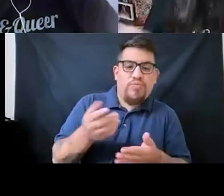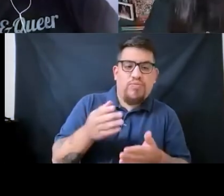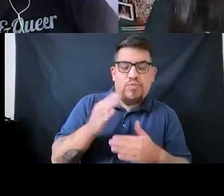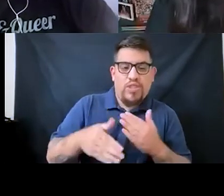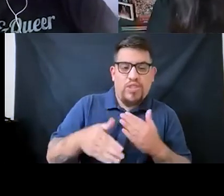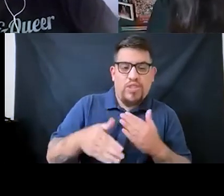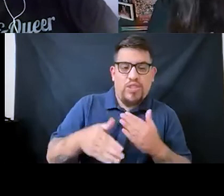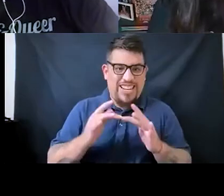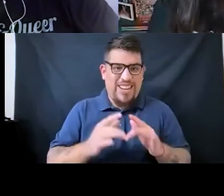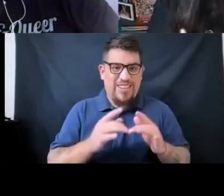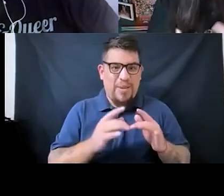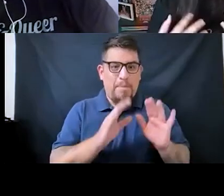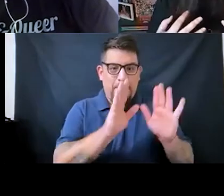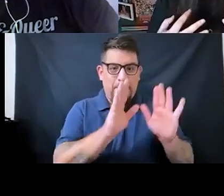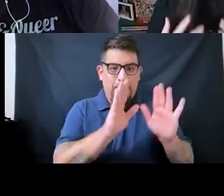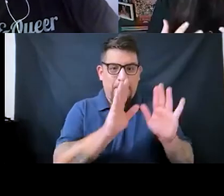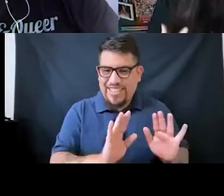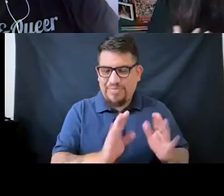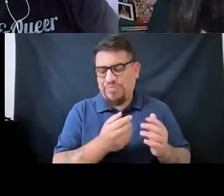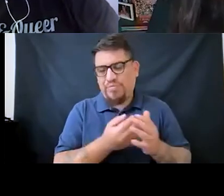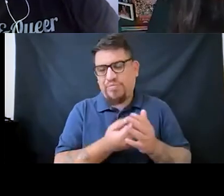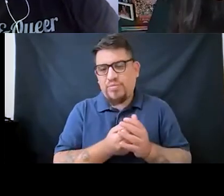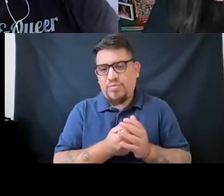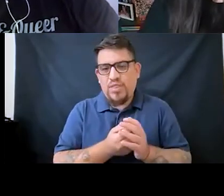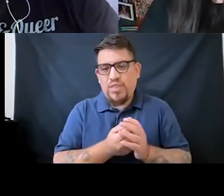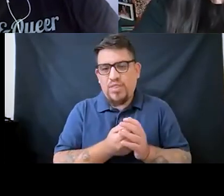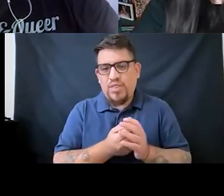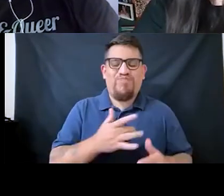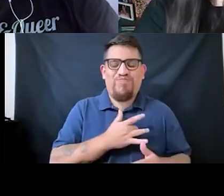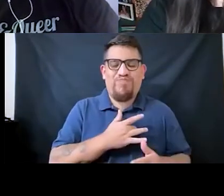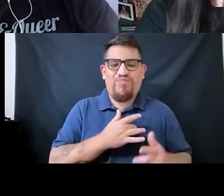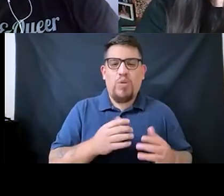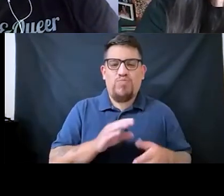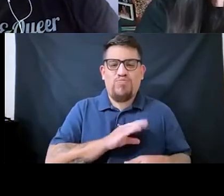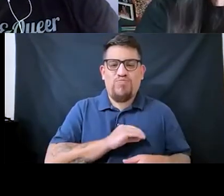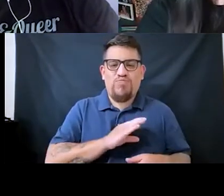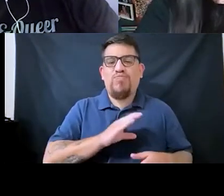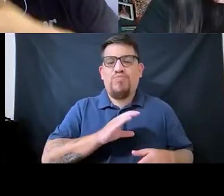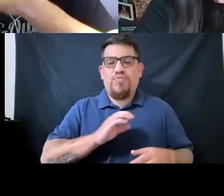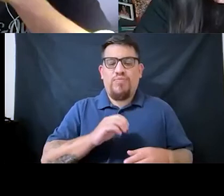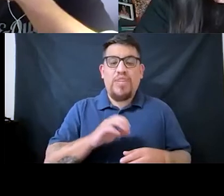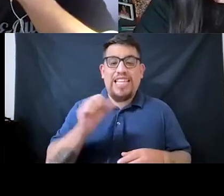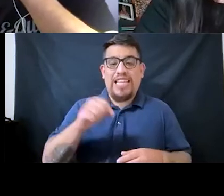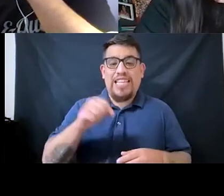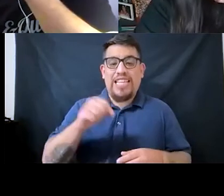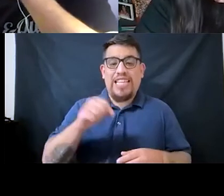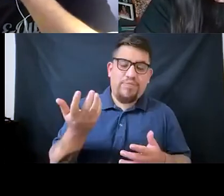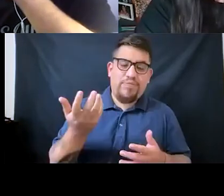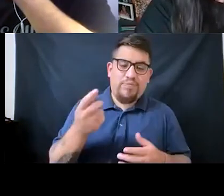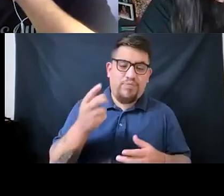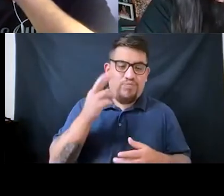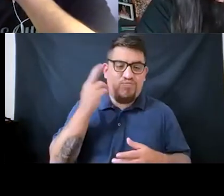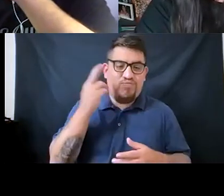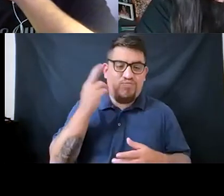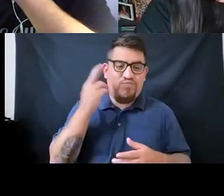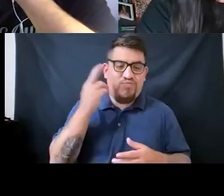phenomenal. It was just such like an incredibly heartwarming conversation. But this is also making me realize that I like really